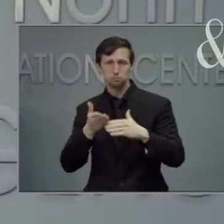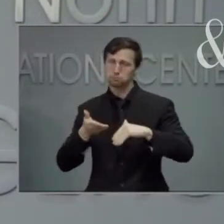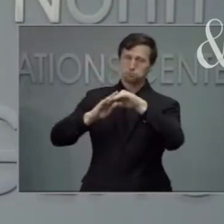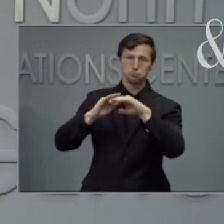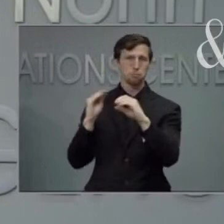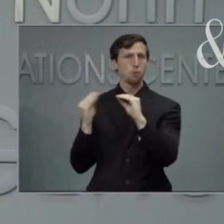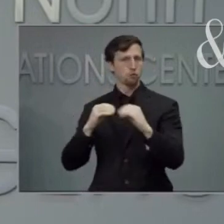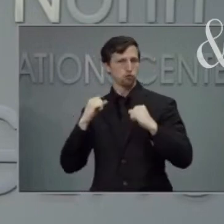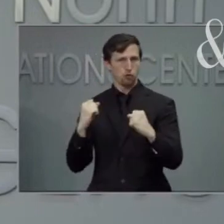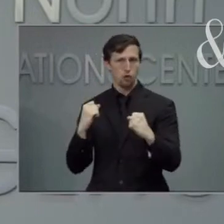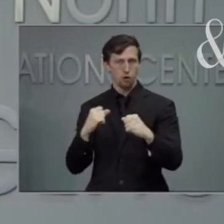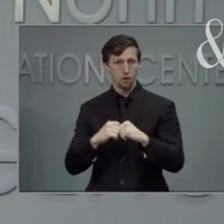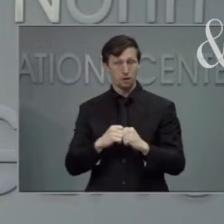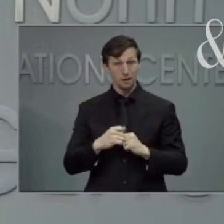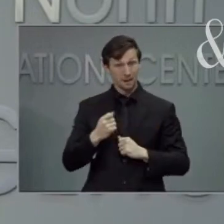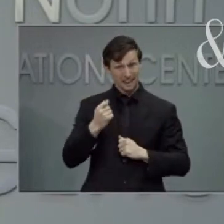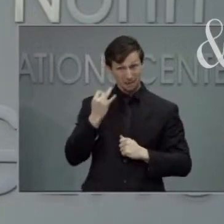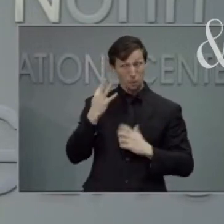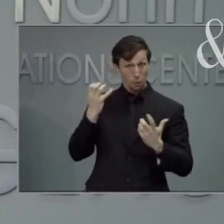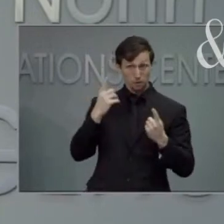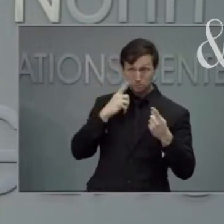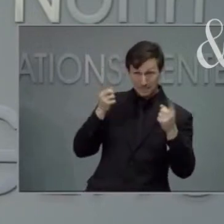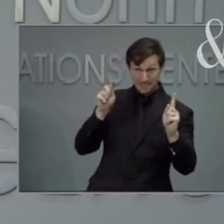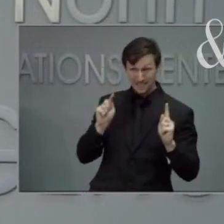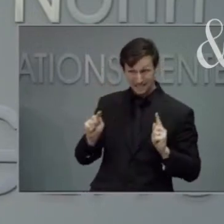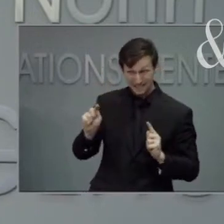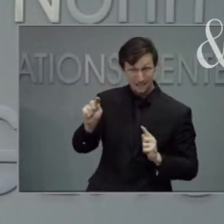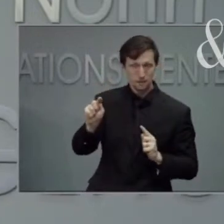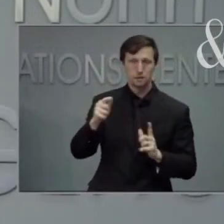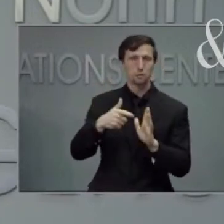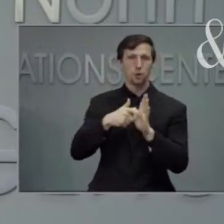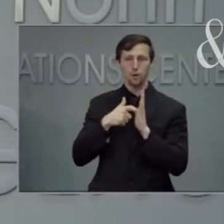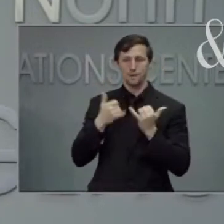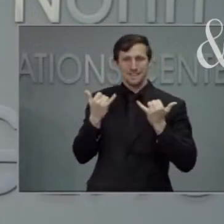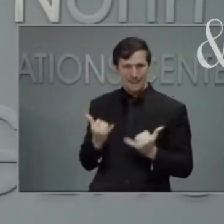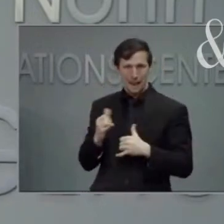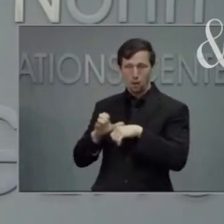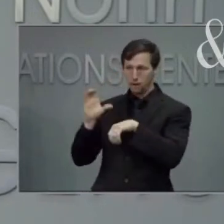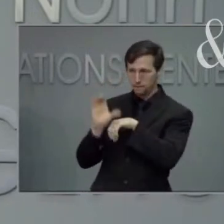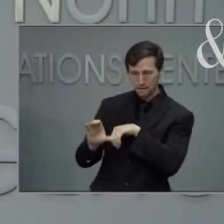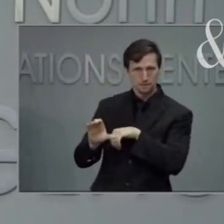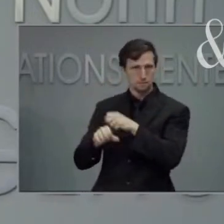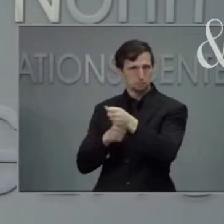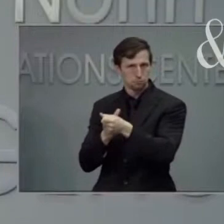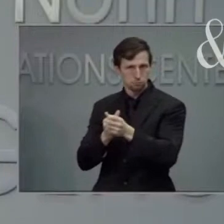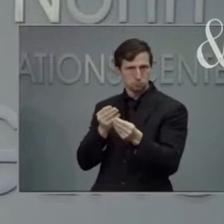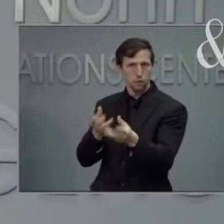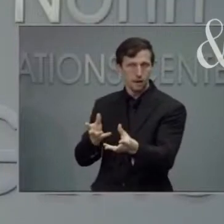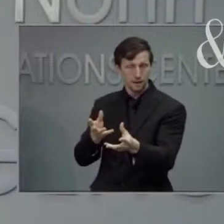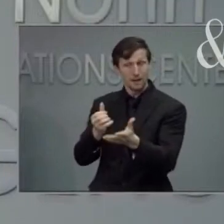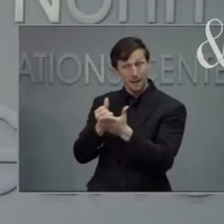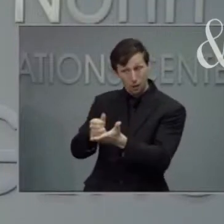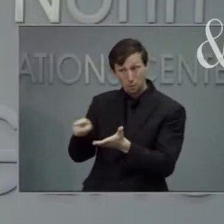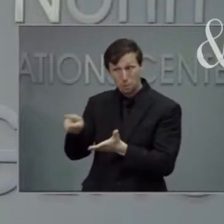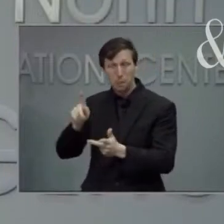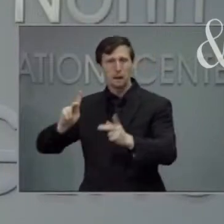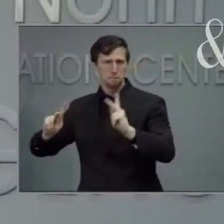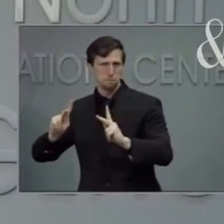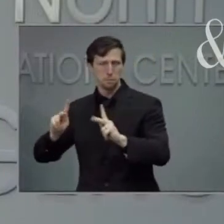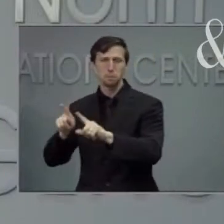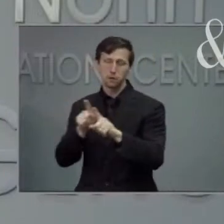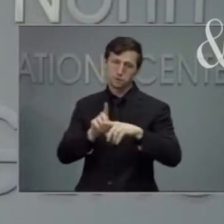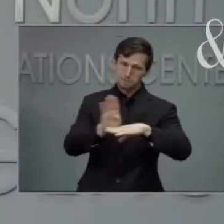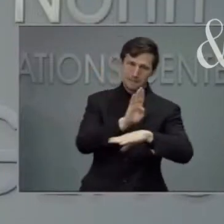want, we must make strong investments now to help people and businesses recover. Today,